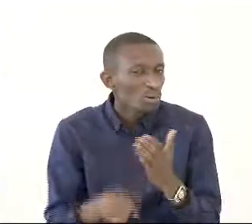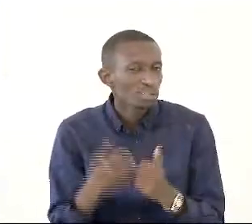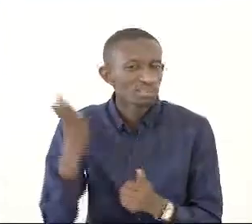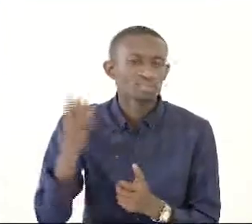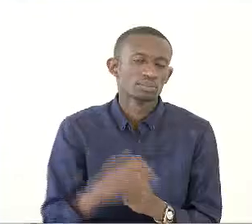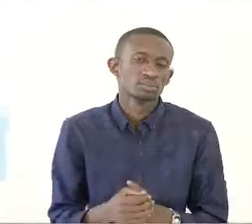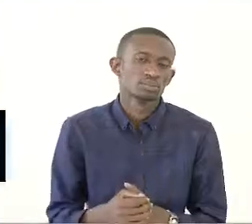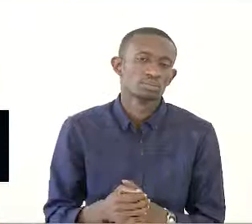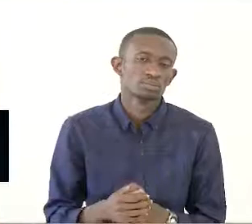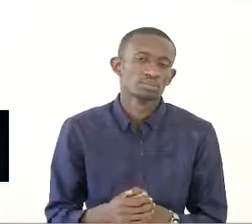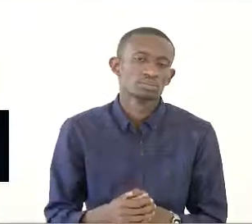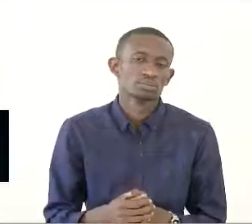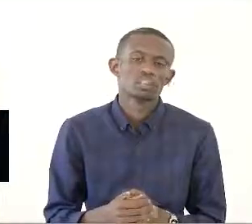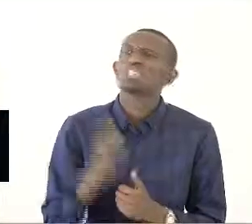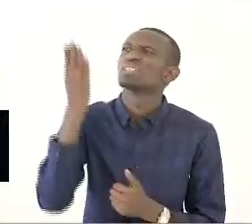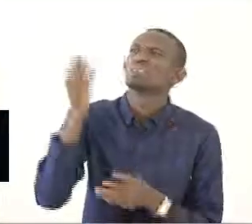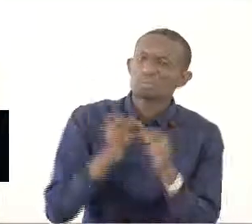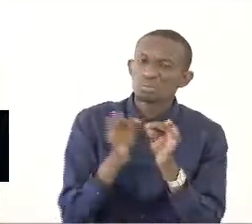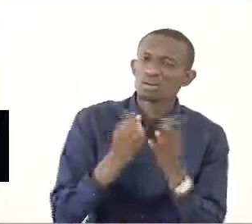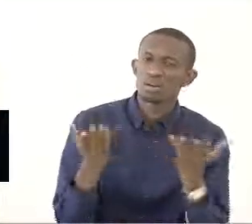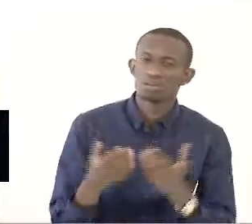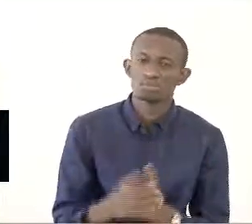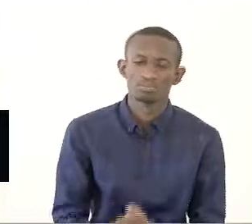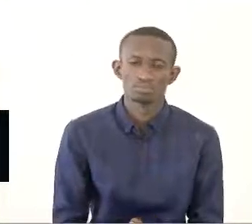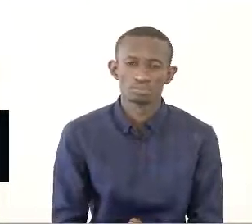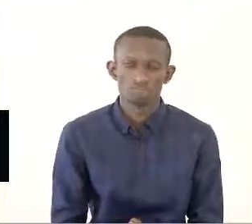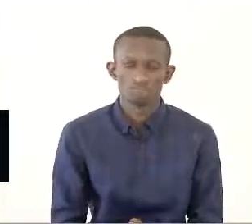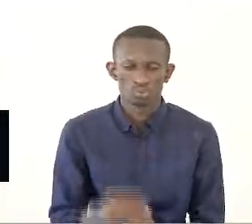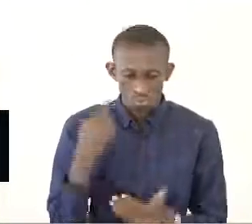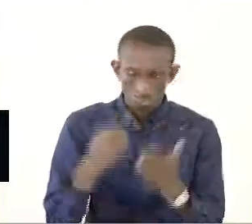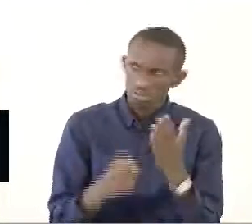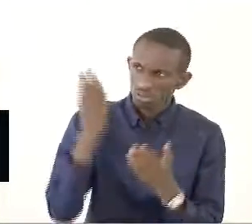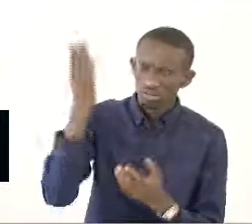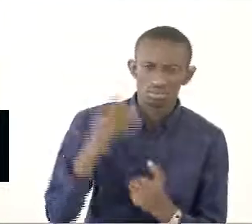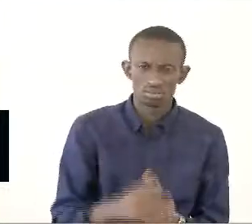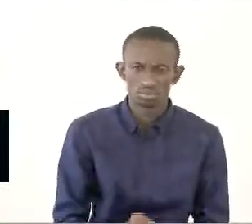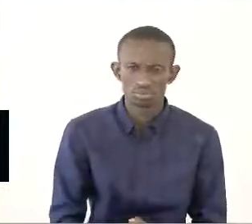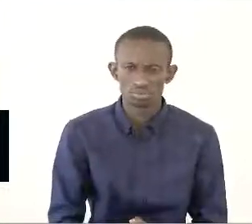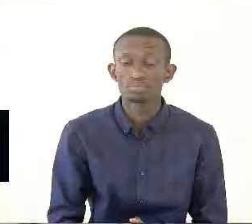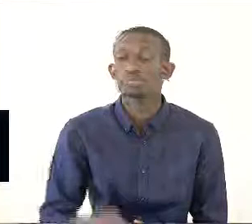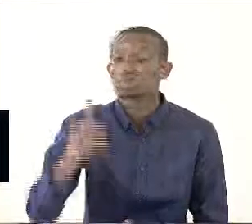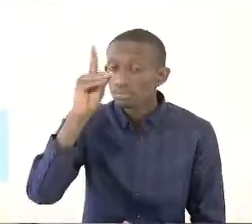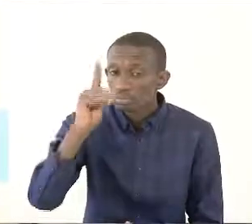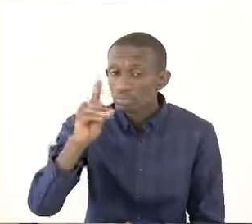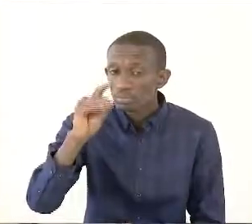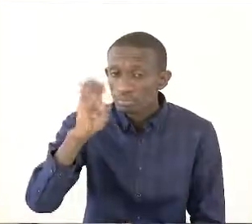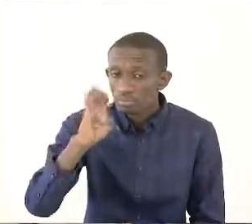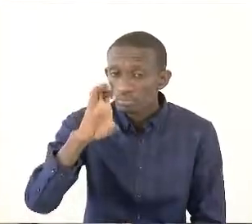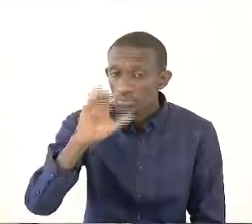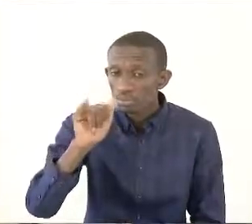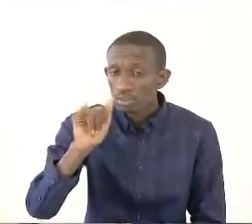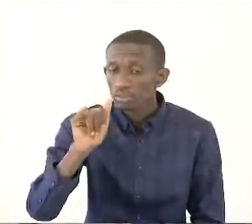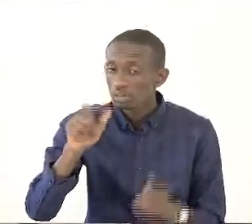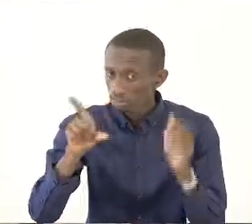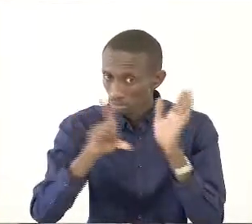this? How can we explain it? What is this? Decay law,